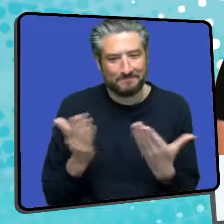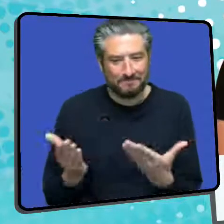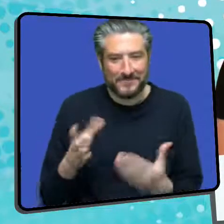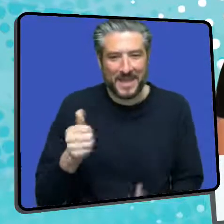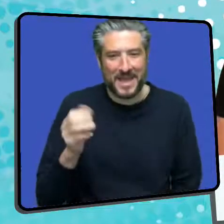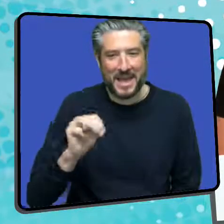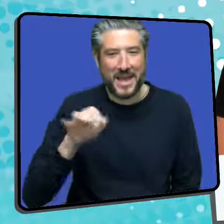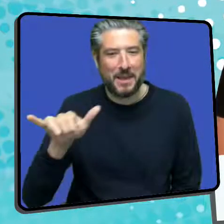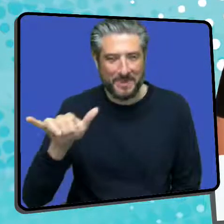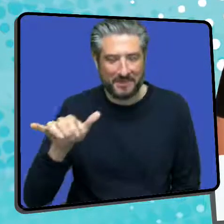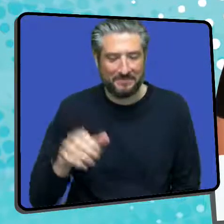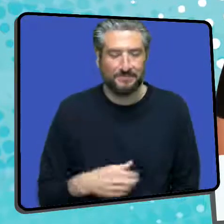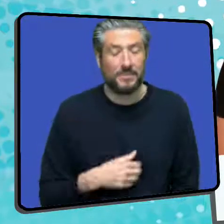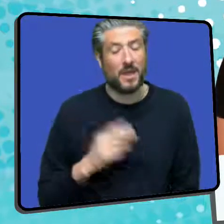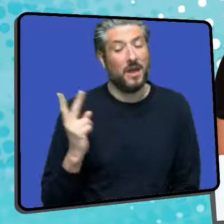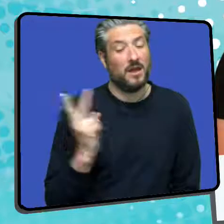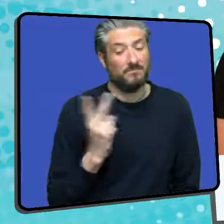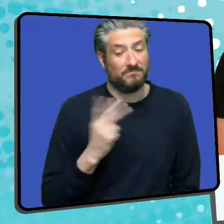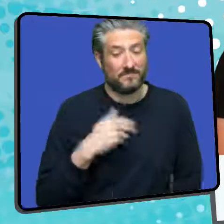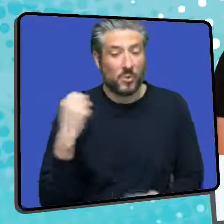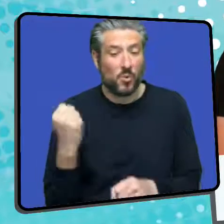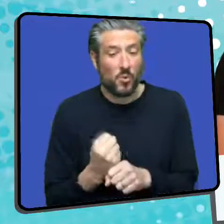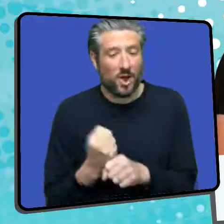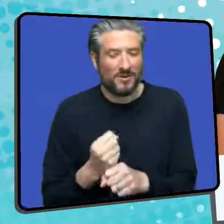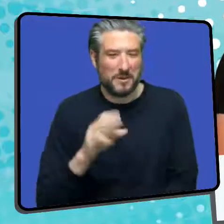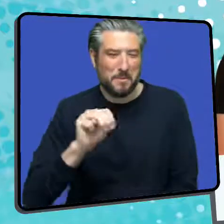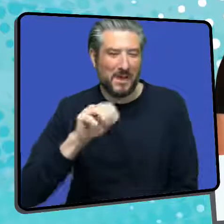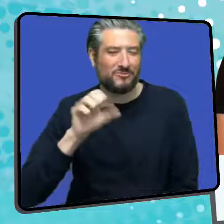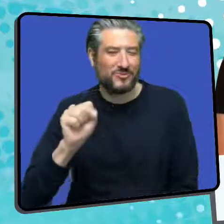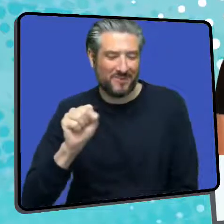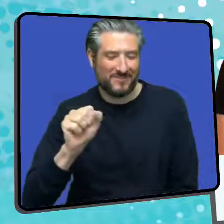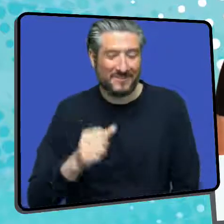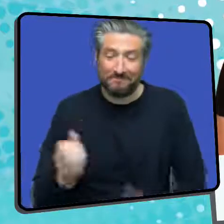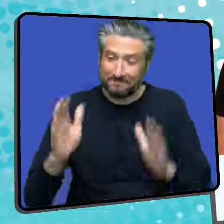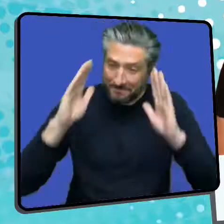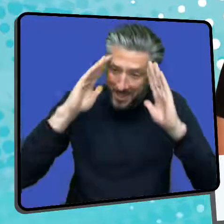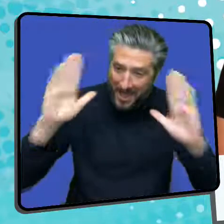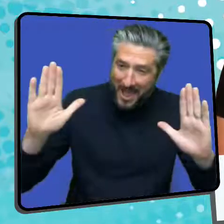as cloud advocates in the AI space. Hey Amy, good morning. How are you doing?